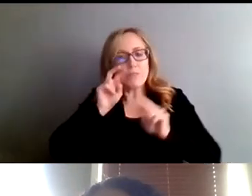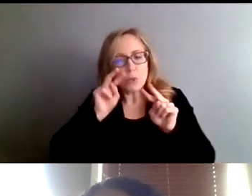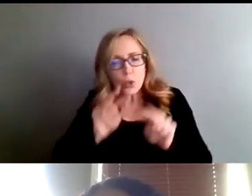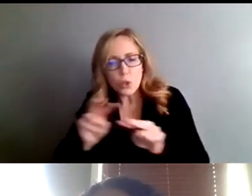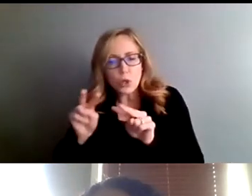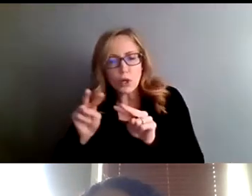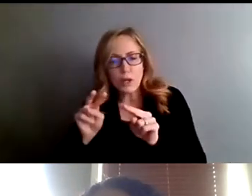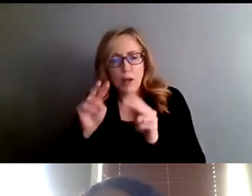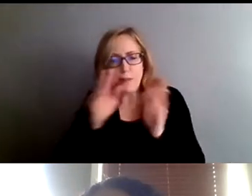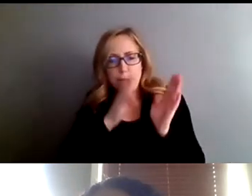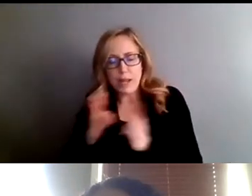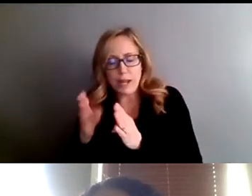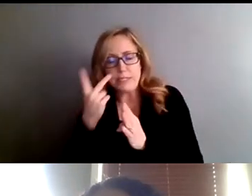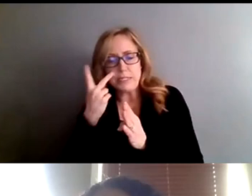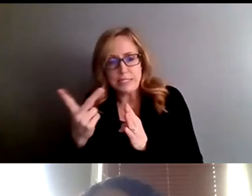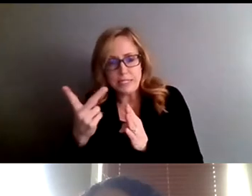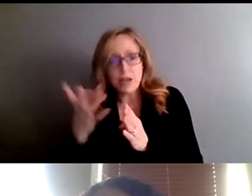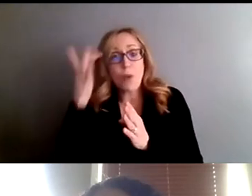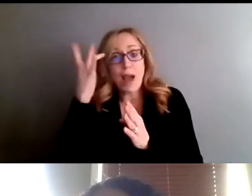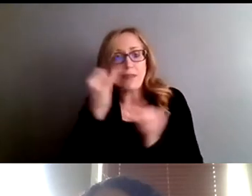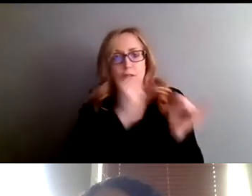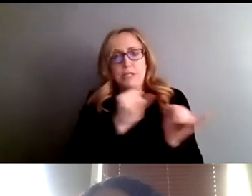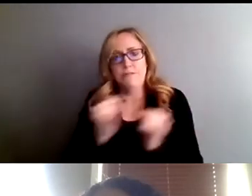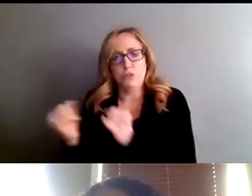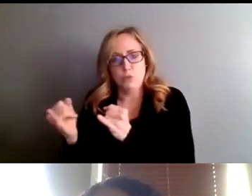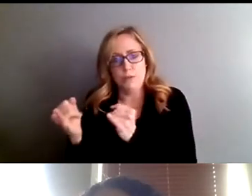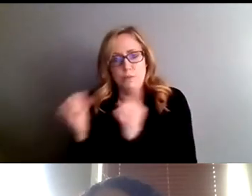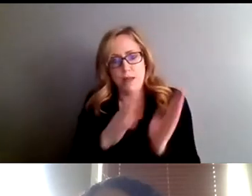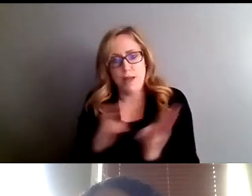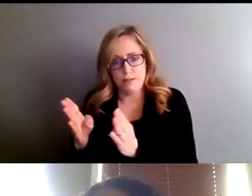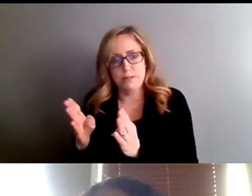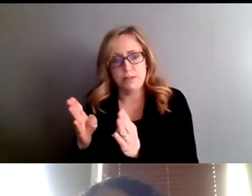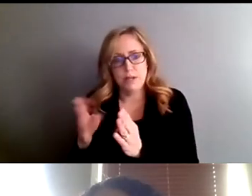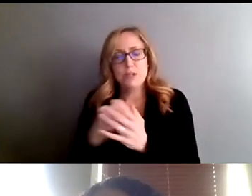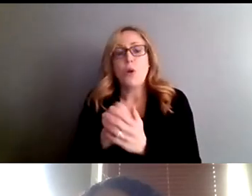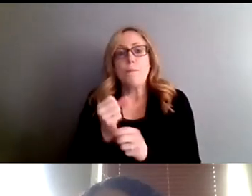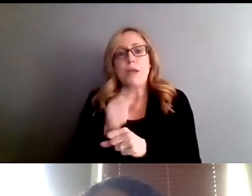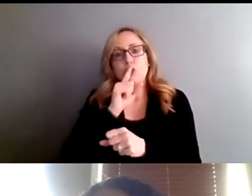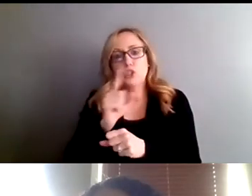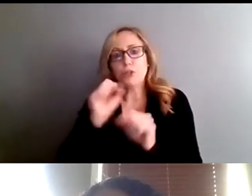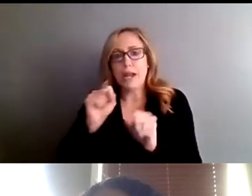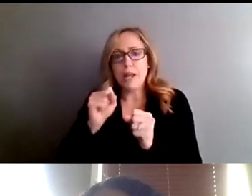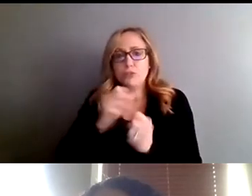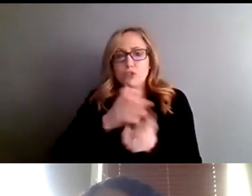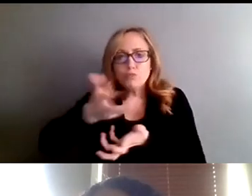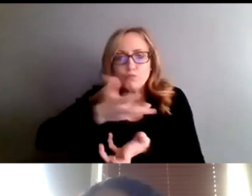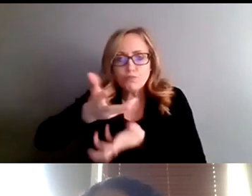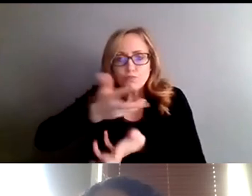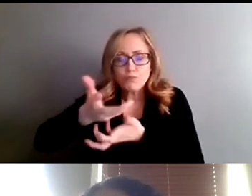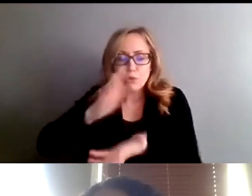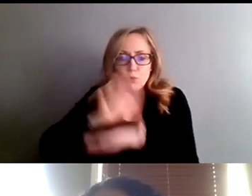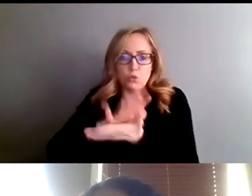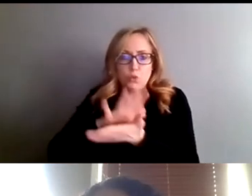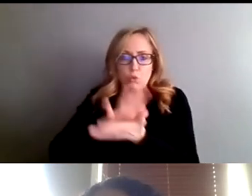accommodation was, because they are individualized plans by definition. So make sure that you're able to stay in conversation with your school and have that kind of